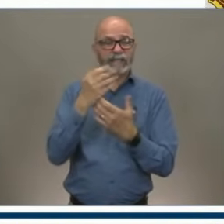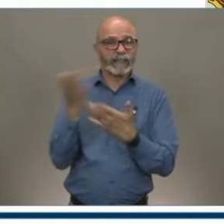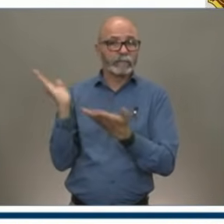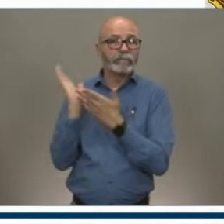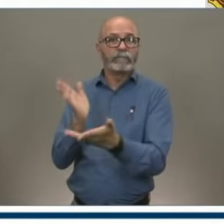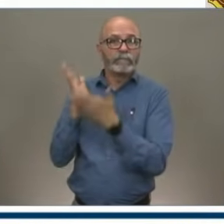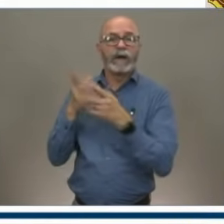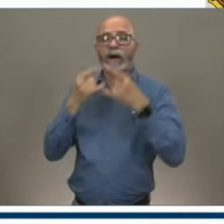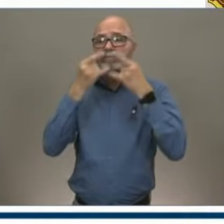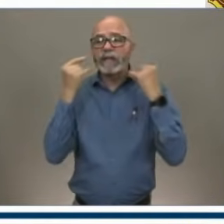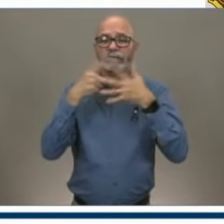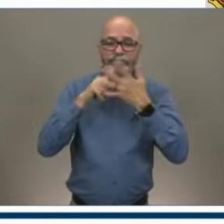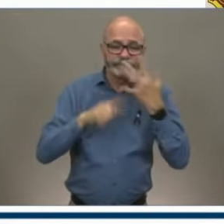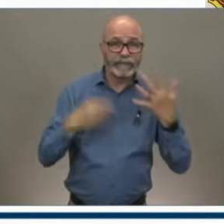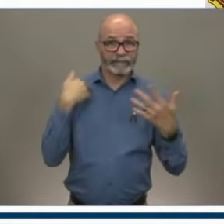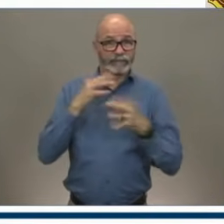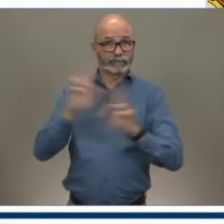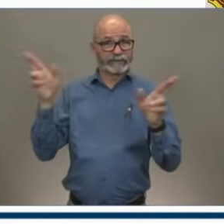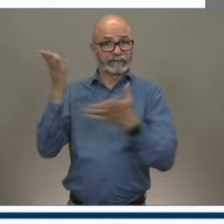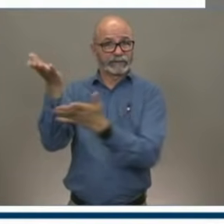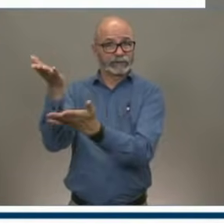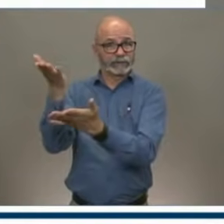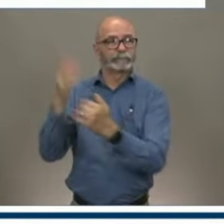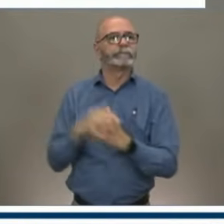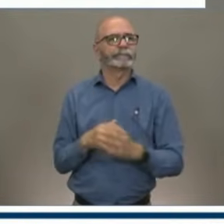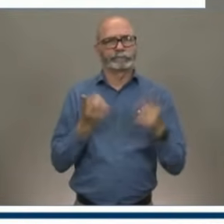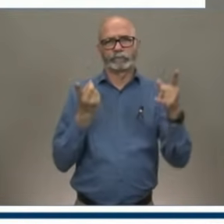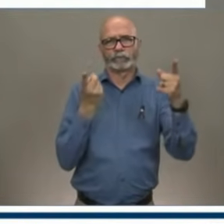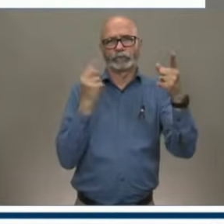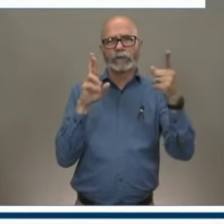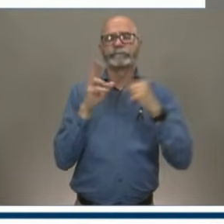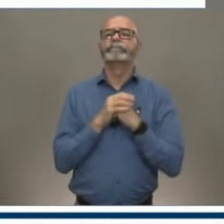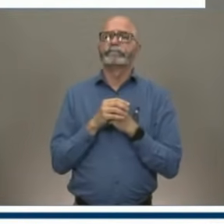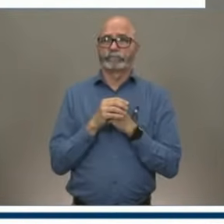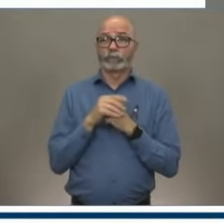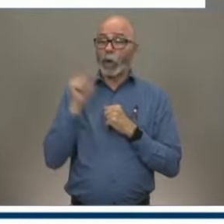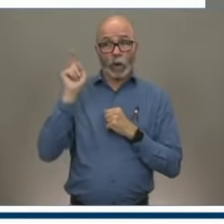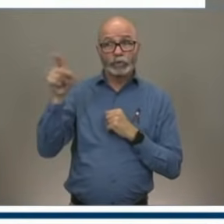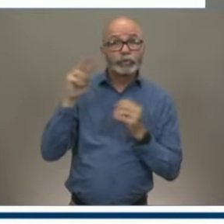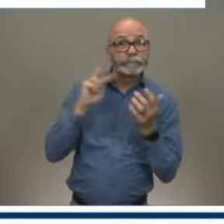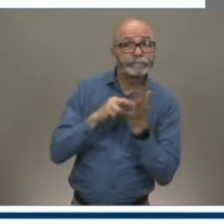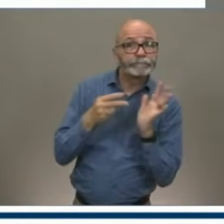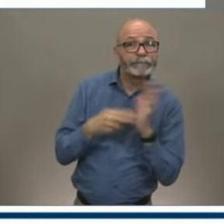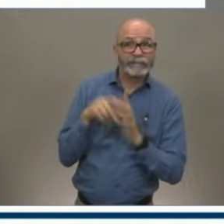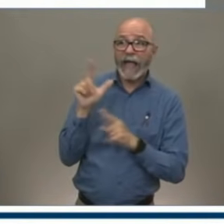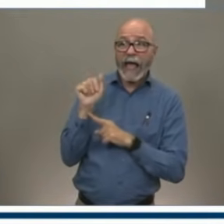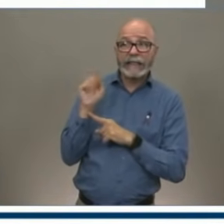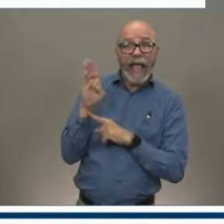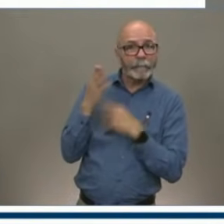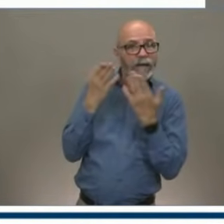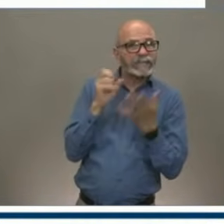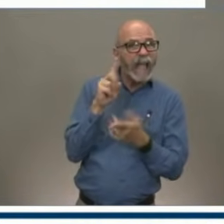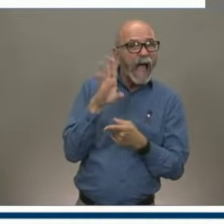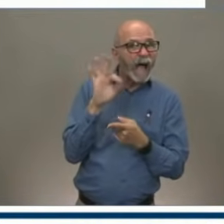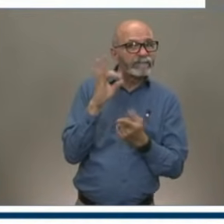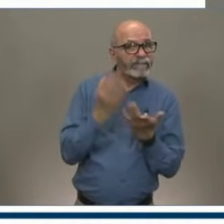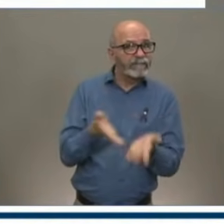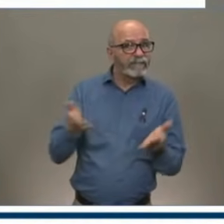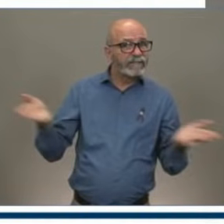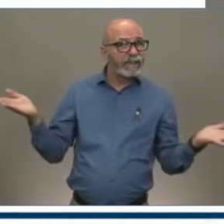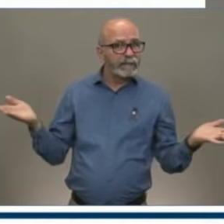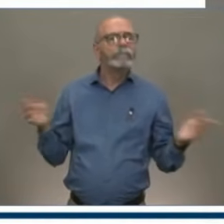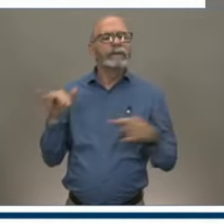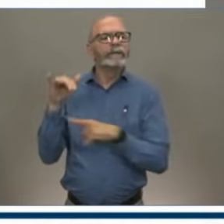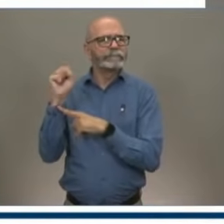necessary. So I'm assuming you're talking about lab supplies. So it's important to understand that the